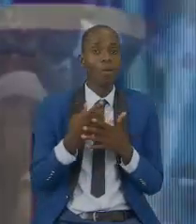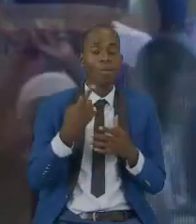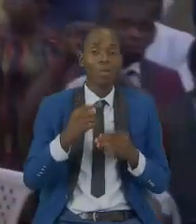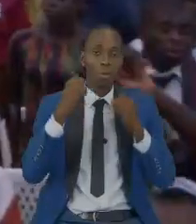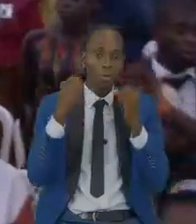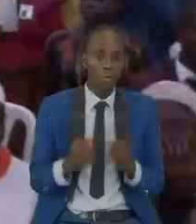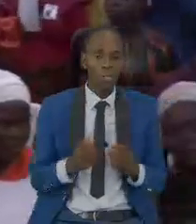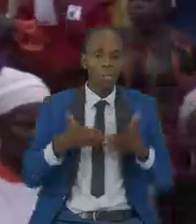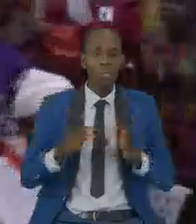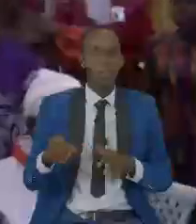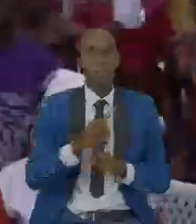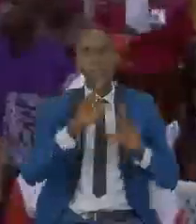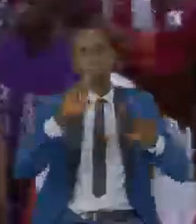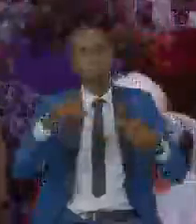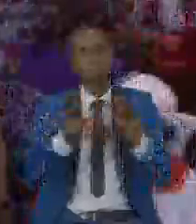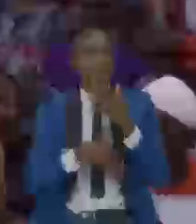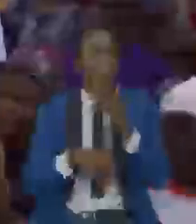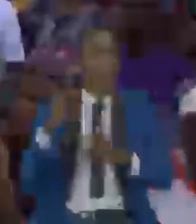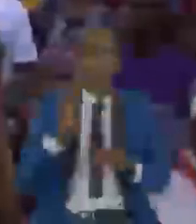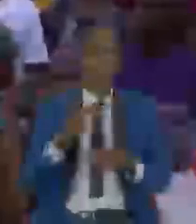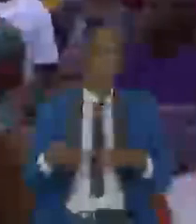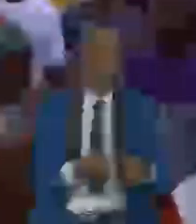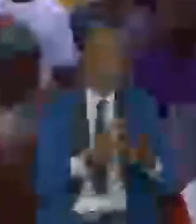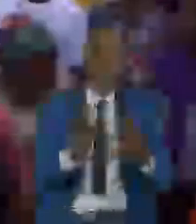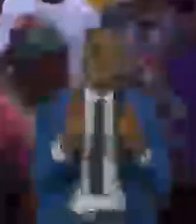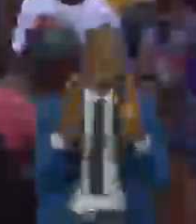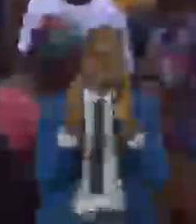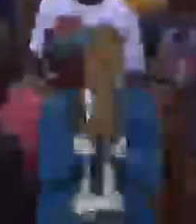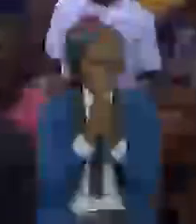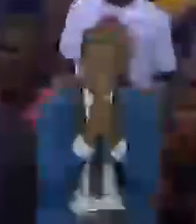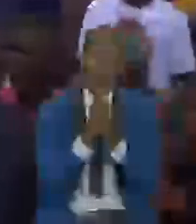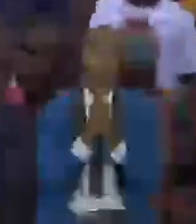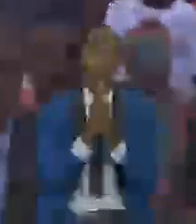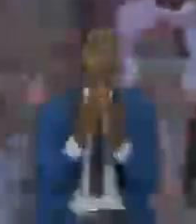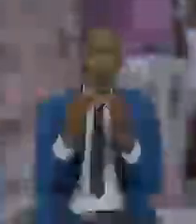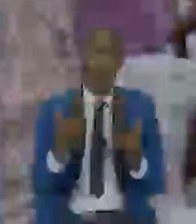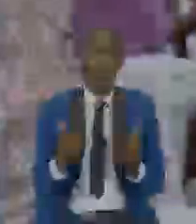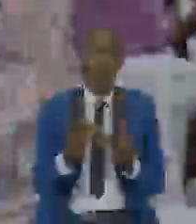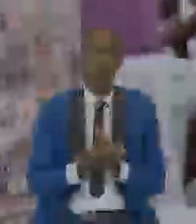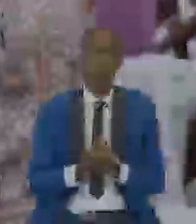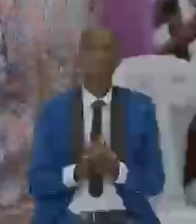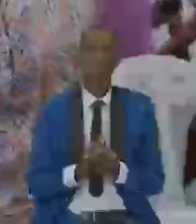let them clear out of our way. Open your mouth and talk to the Lord in